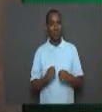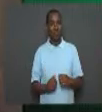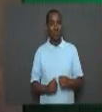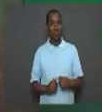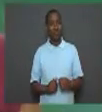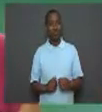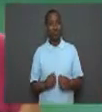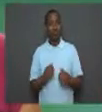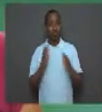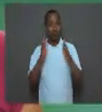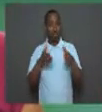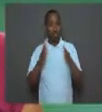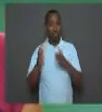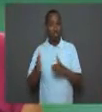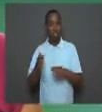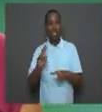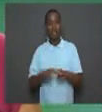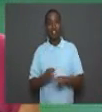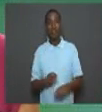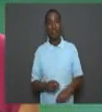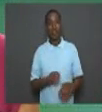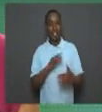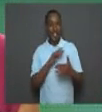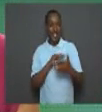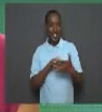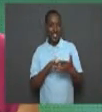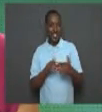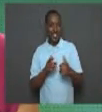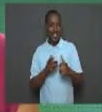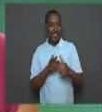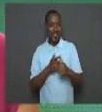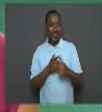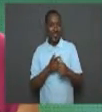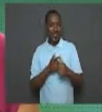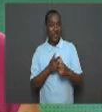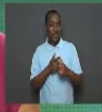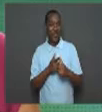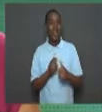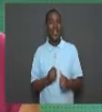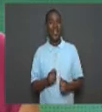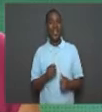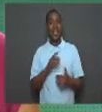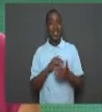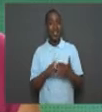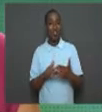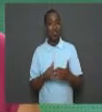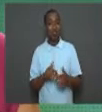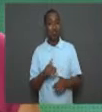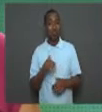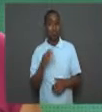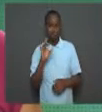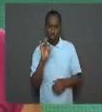his childhood. He started his first botanical listing at age